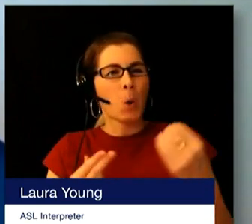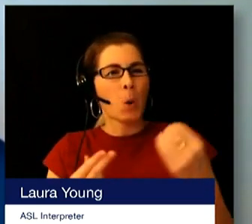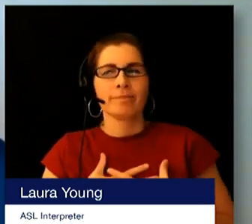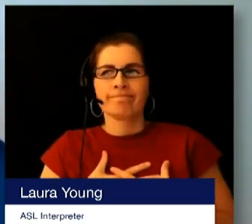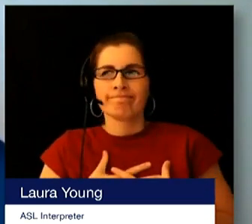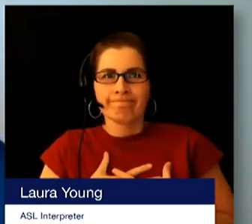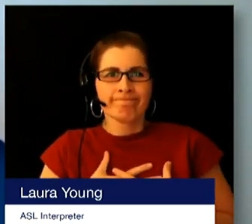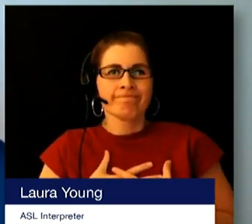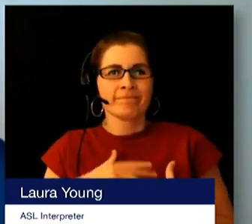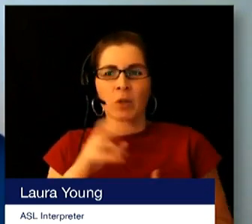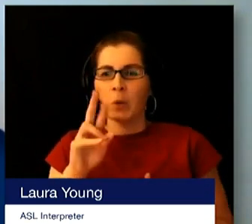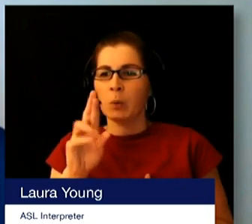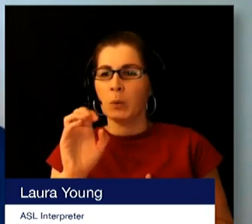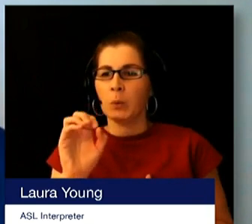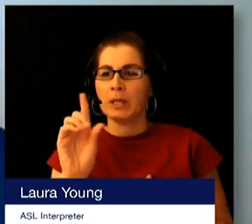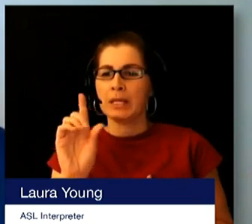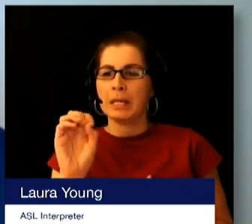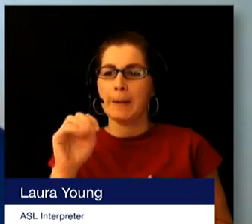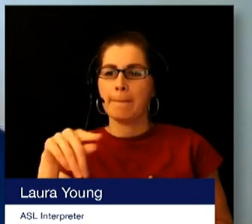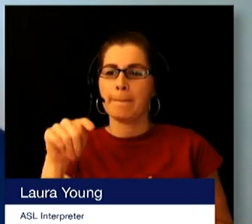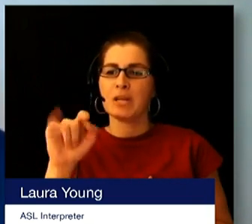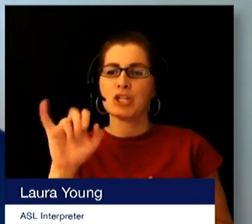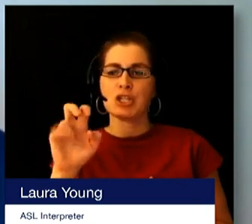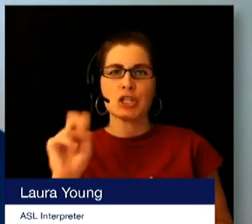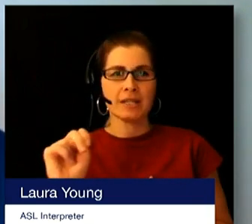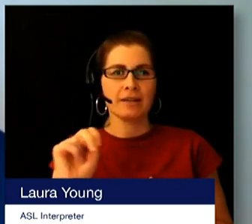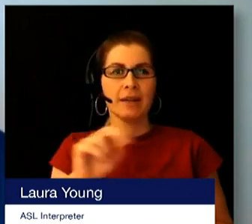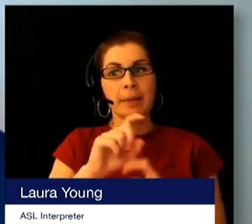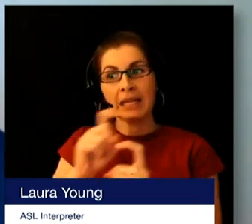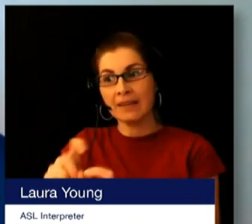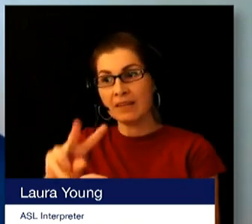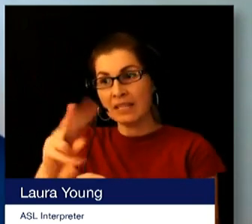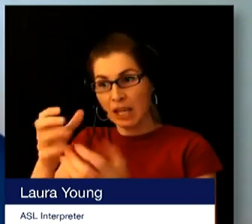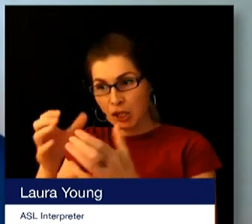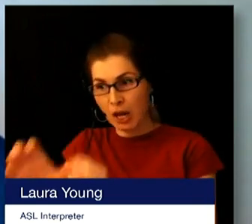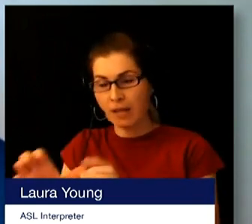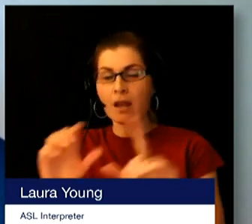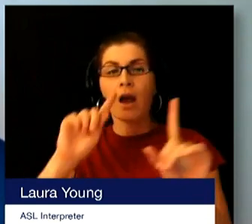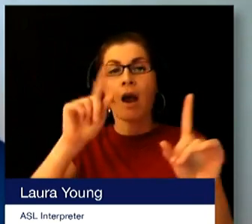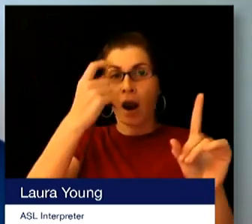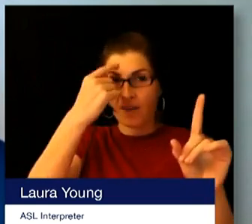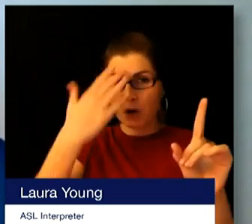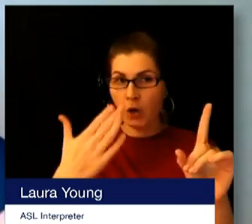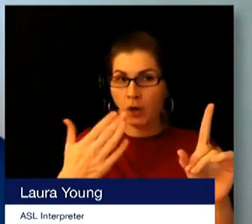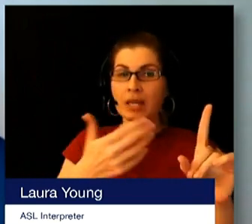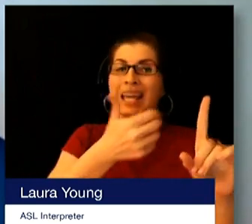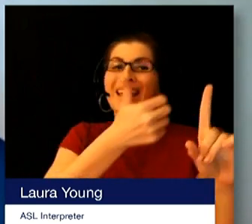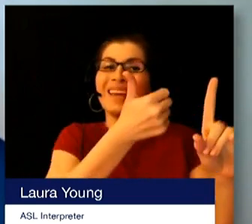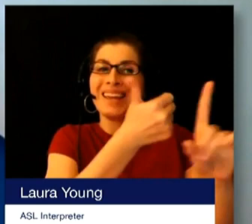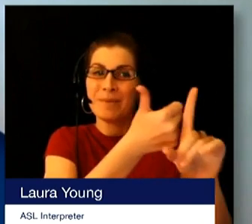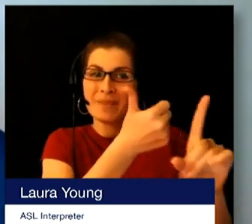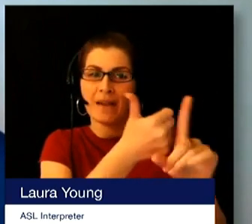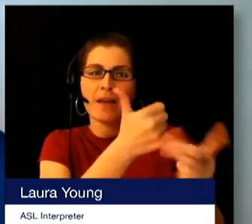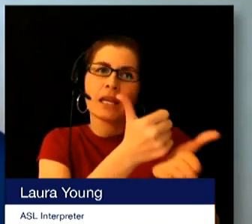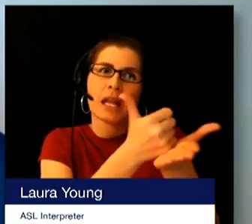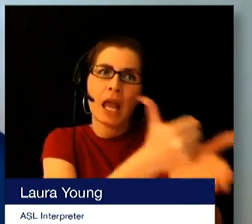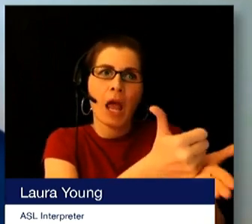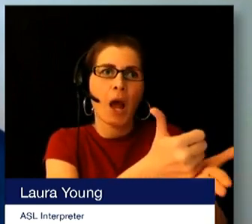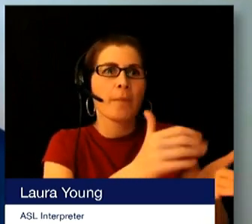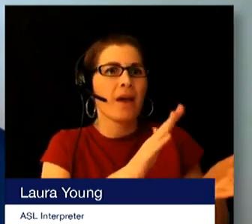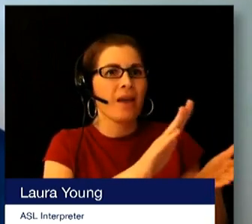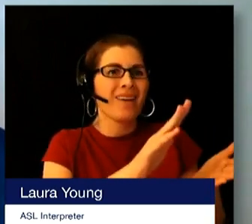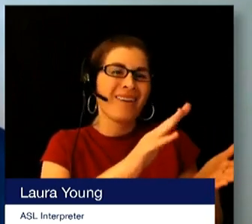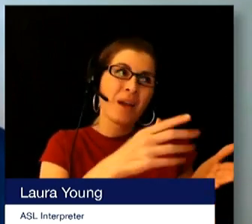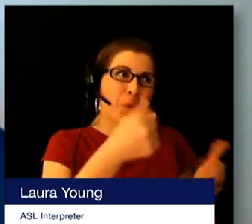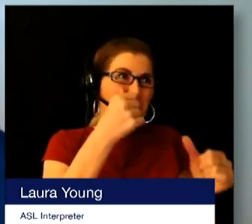mean by that is by giving second chances through clemency, governors can redeem themselves and their states for passing these laws